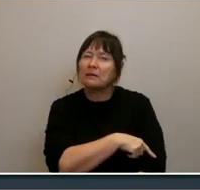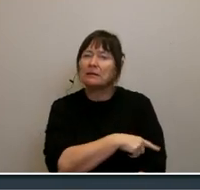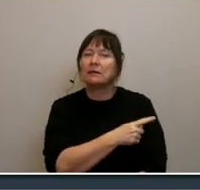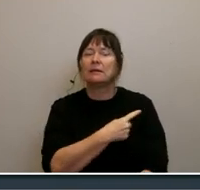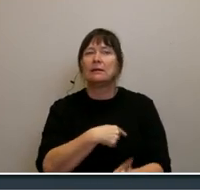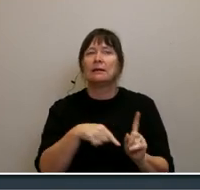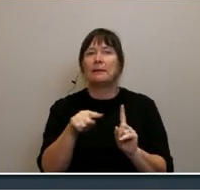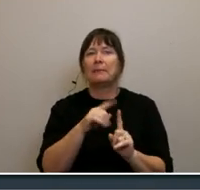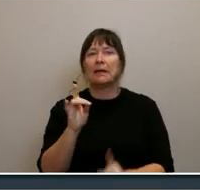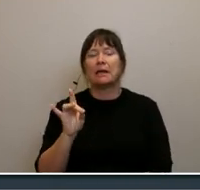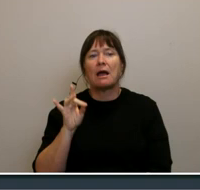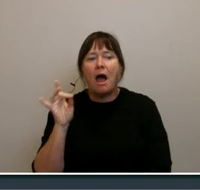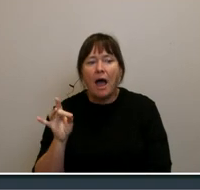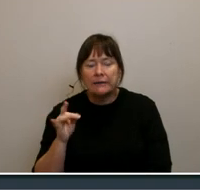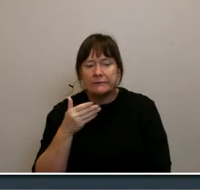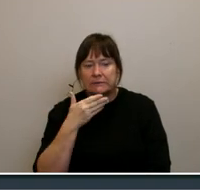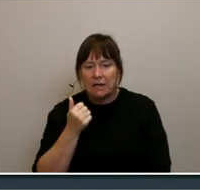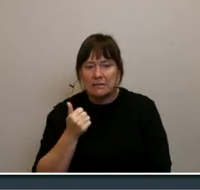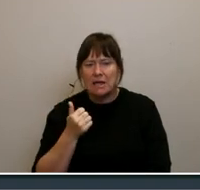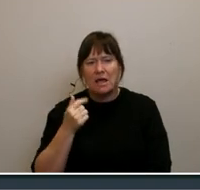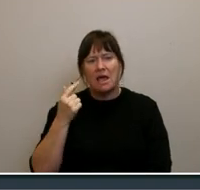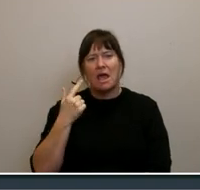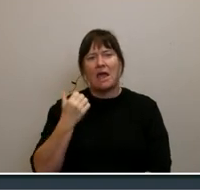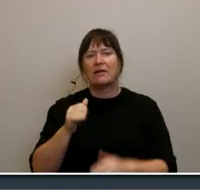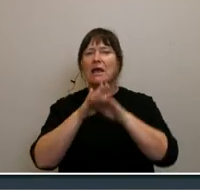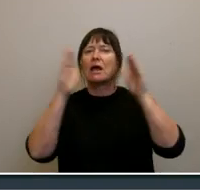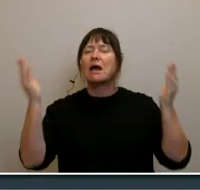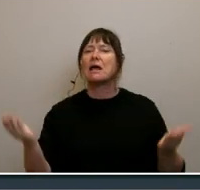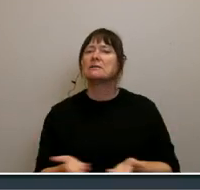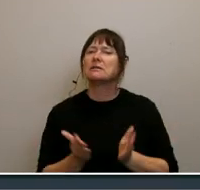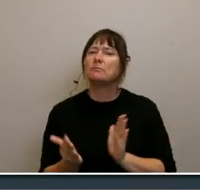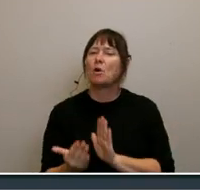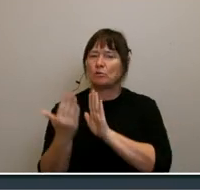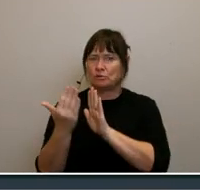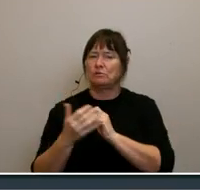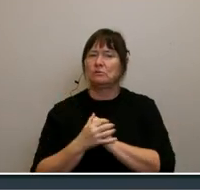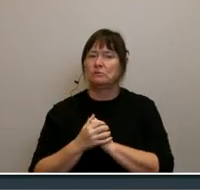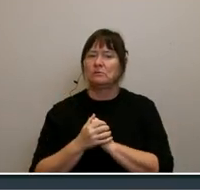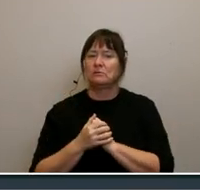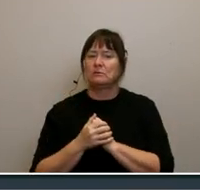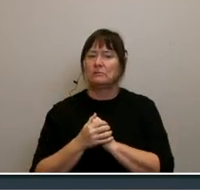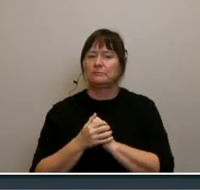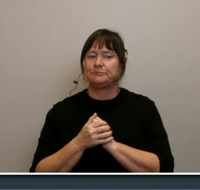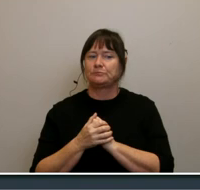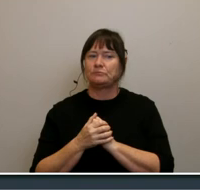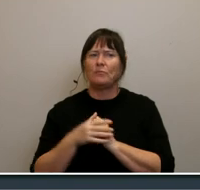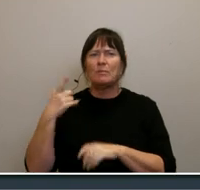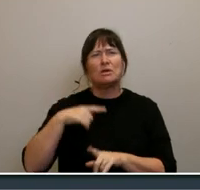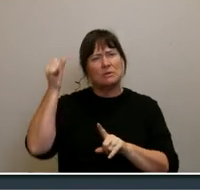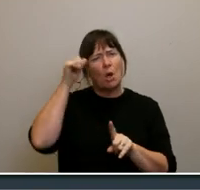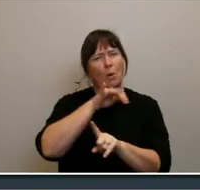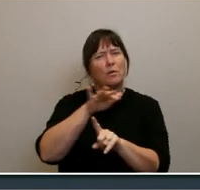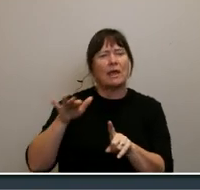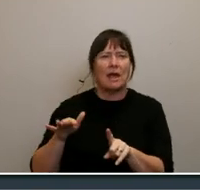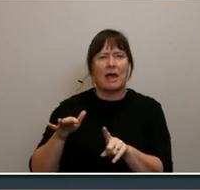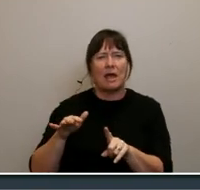kind and more from a holistic approach on the likelihood of them being known in the community